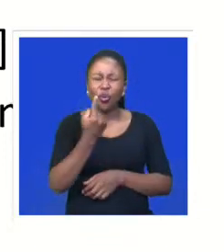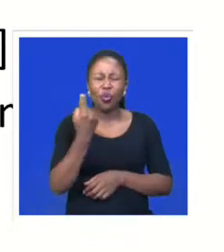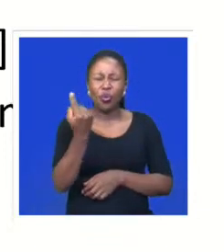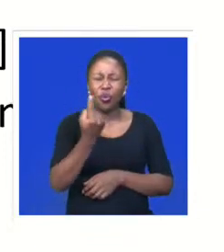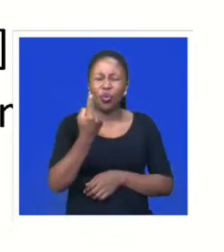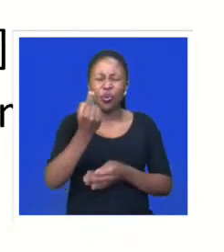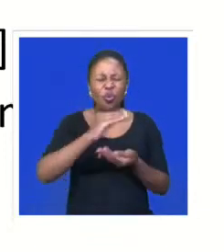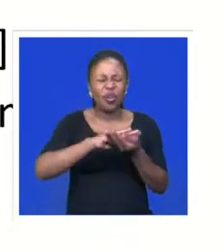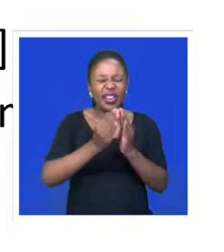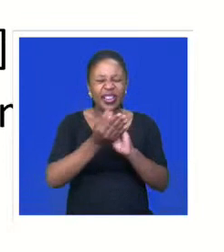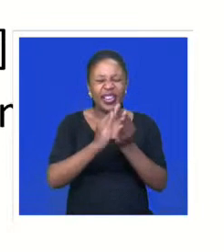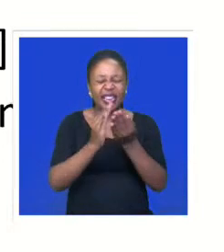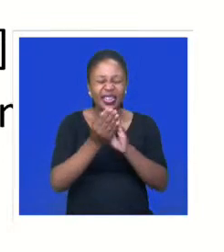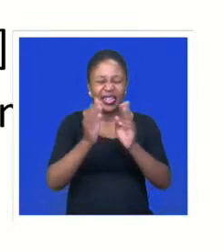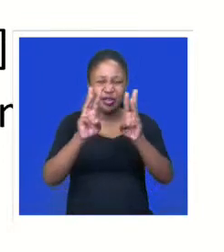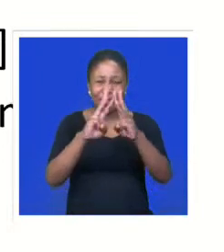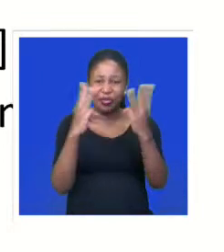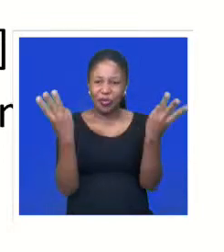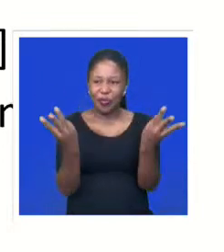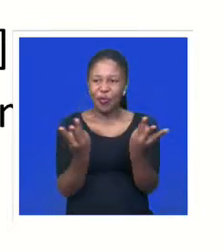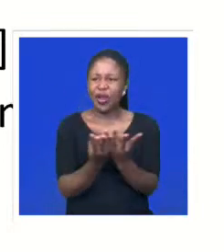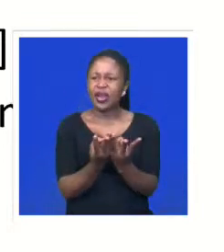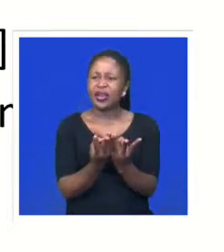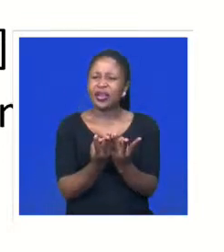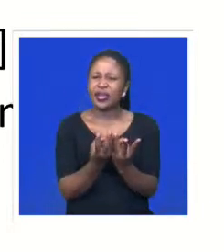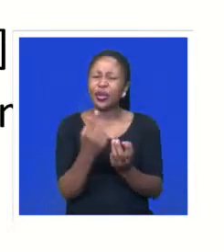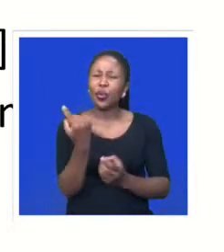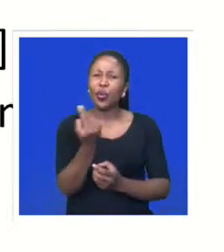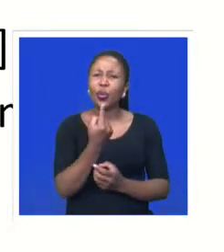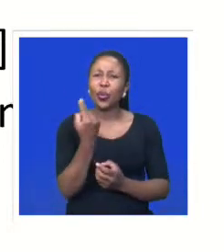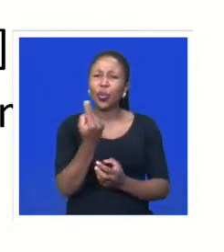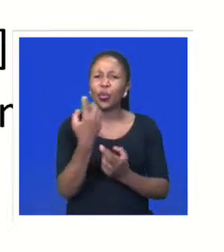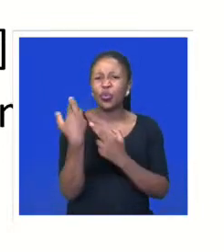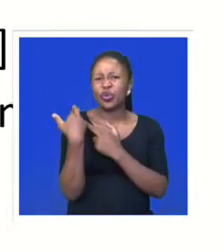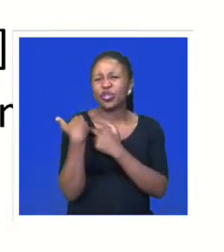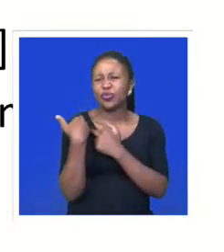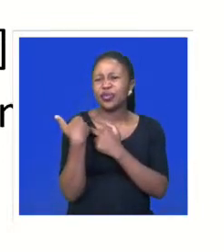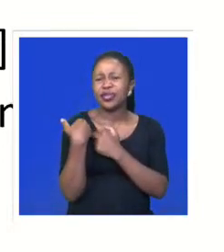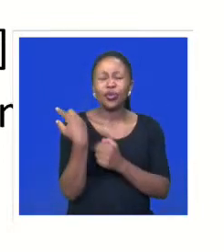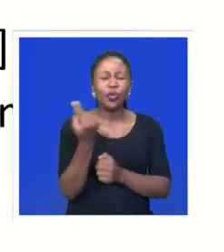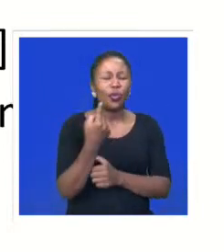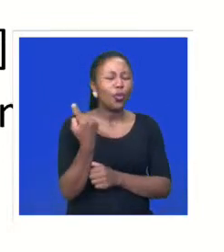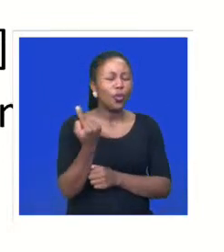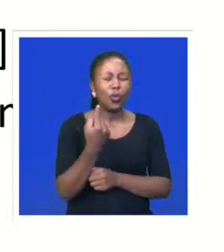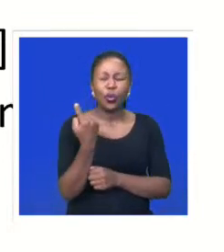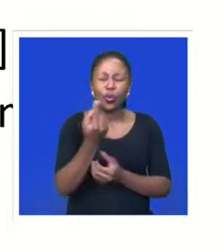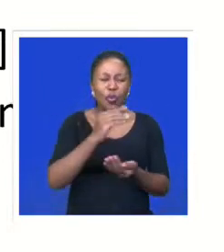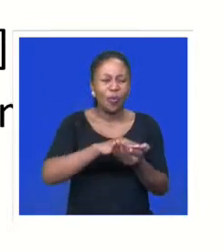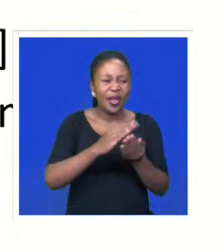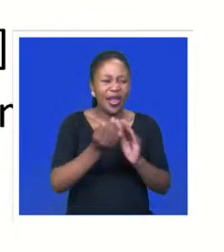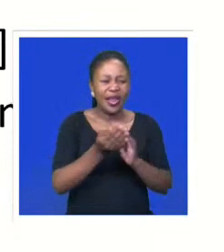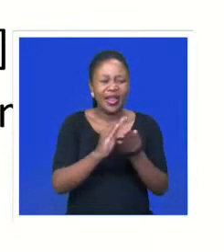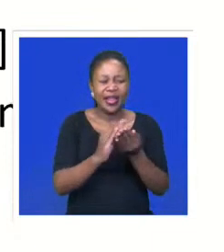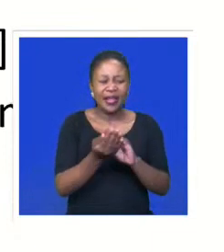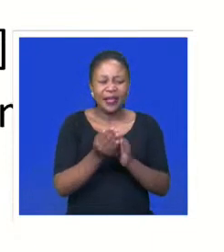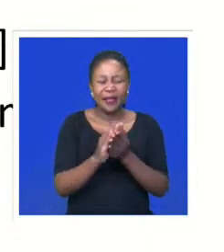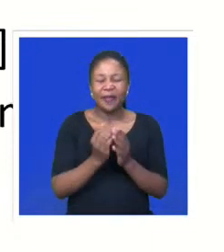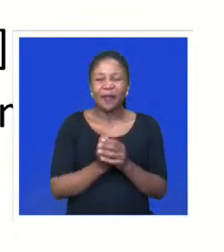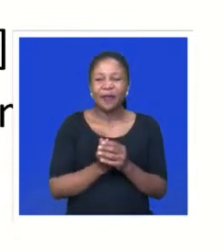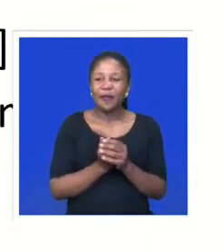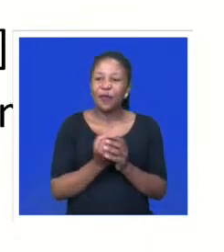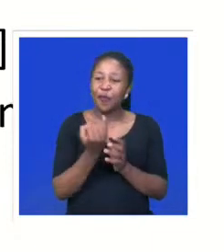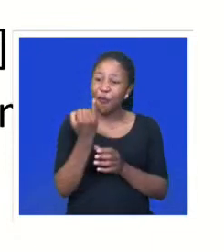the universe? Who created the universe? That is 1